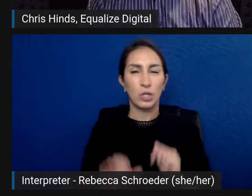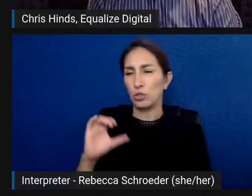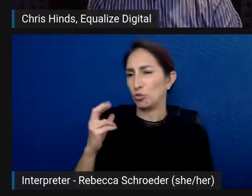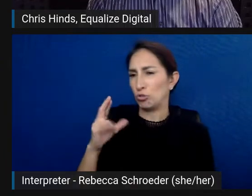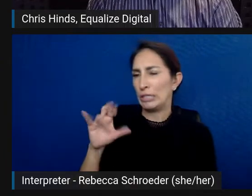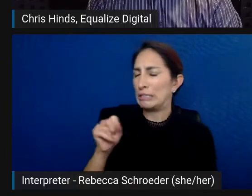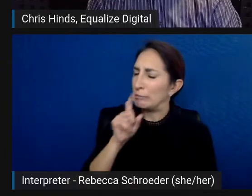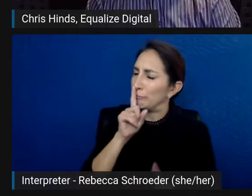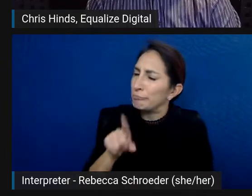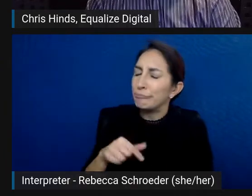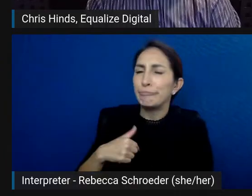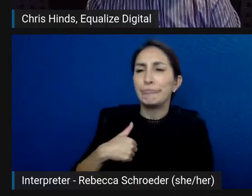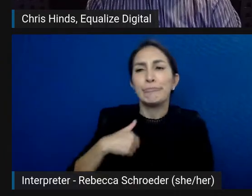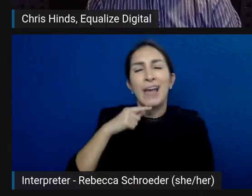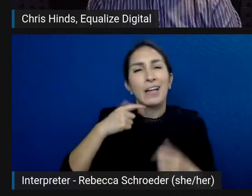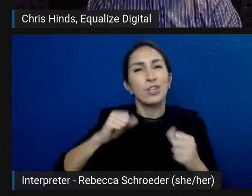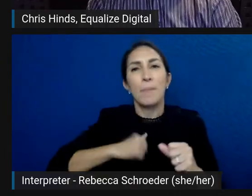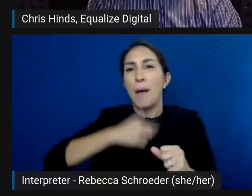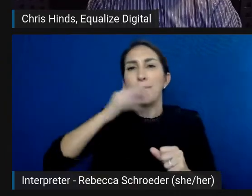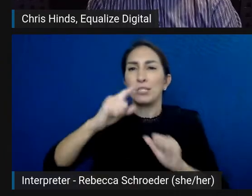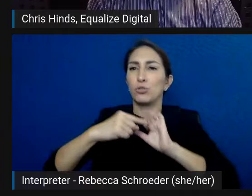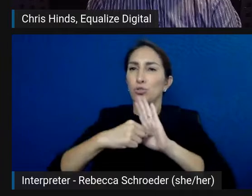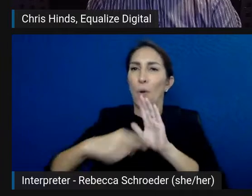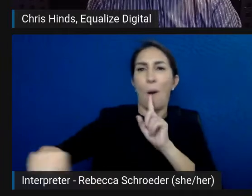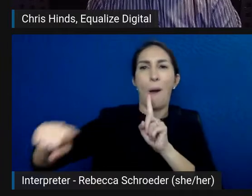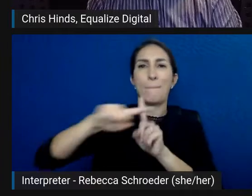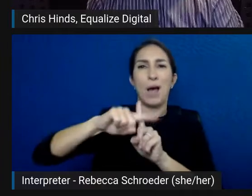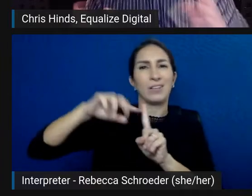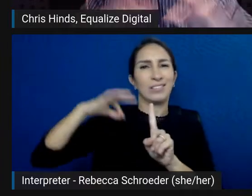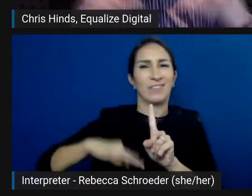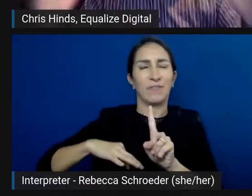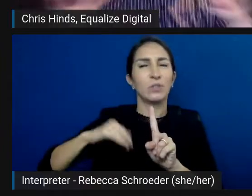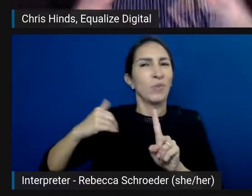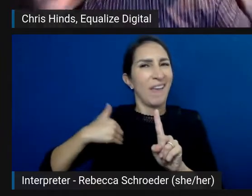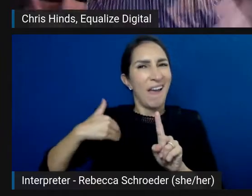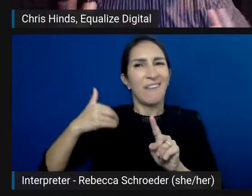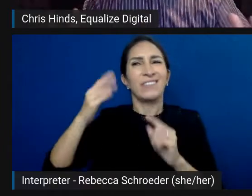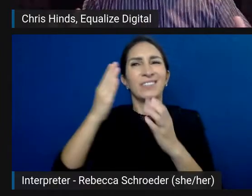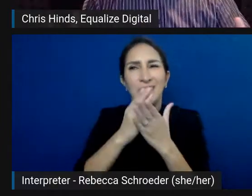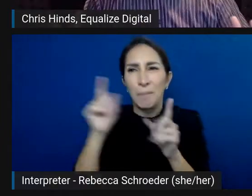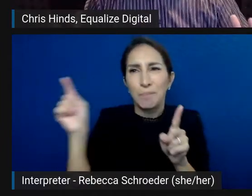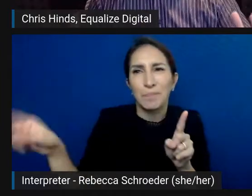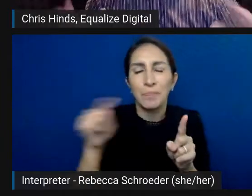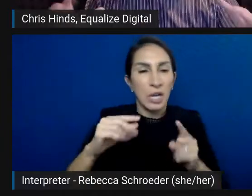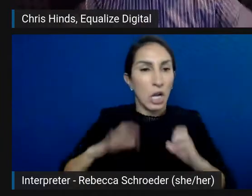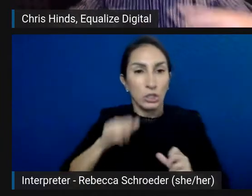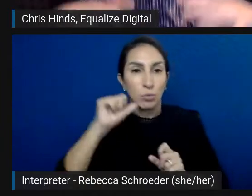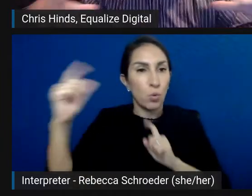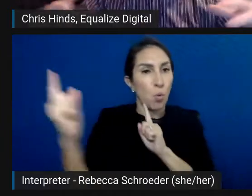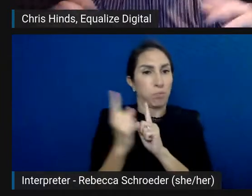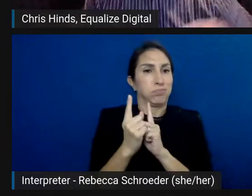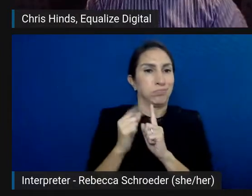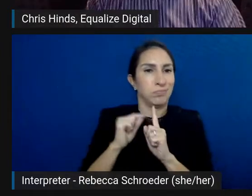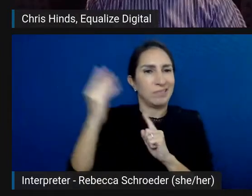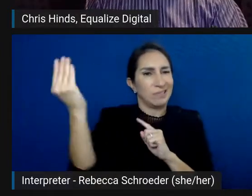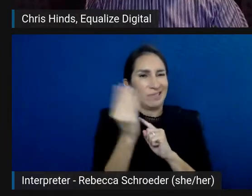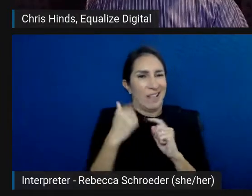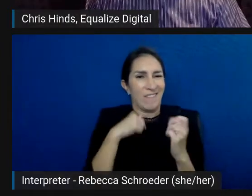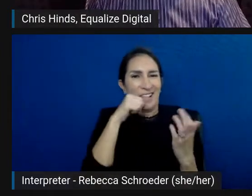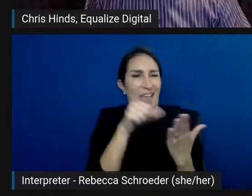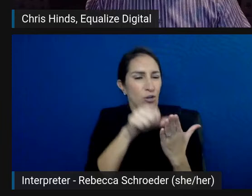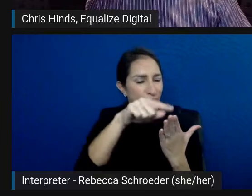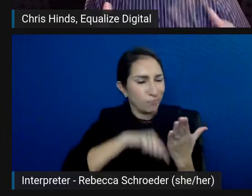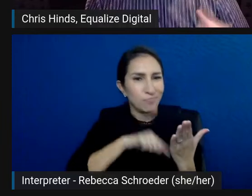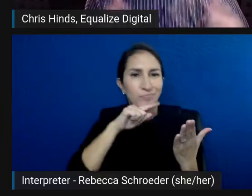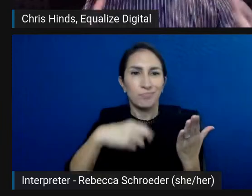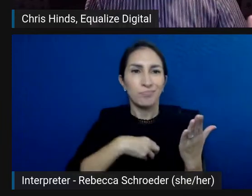get people that come to us that have gotten a letter, or they're all business owners know one another, within their circles, right? And so if they